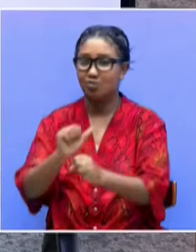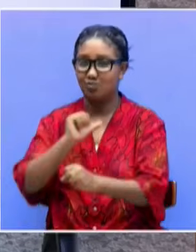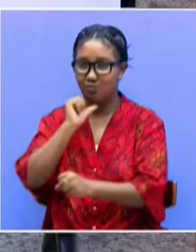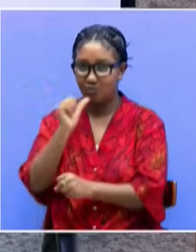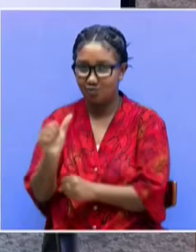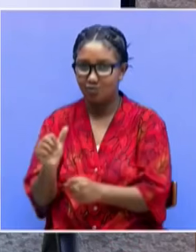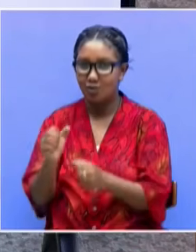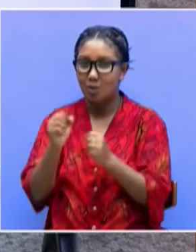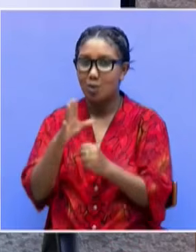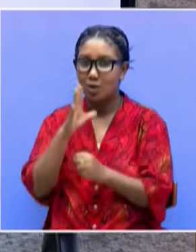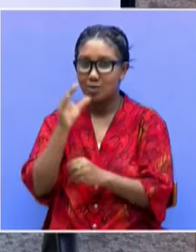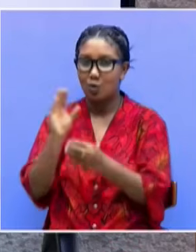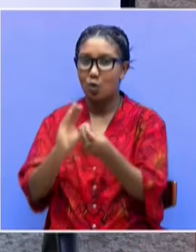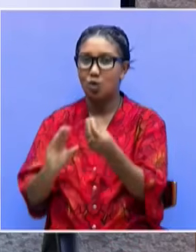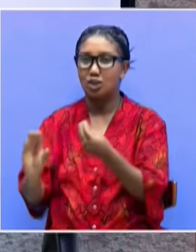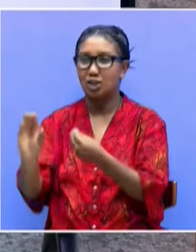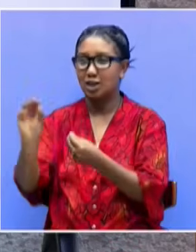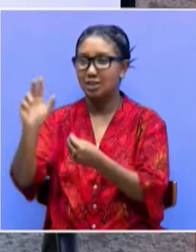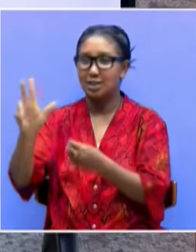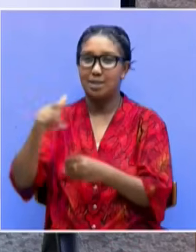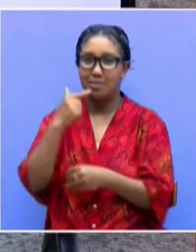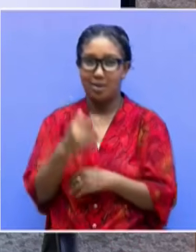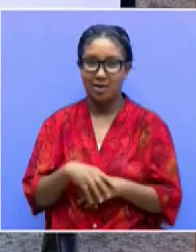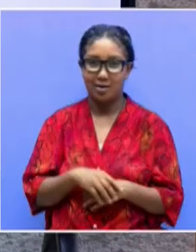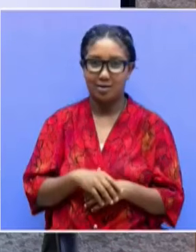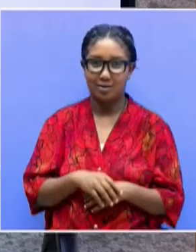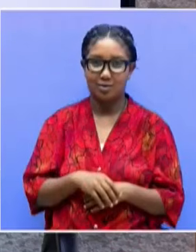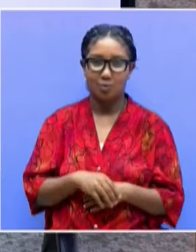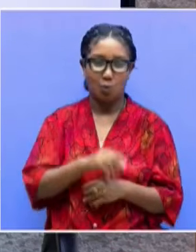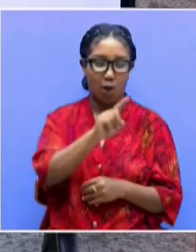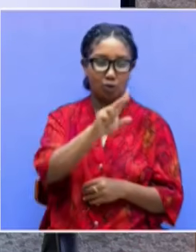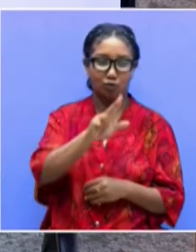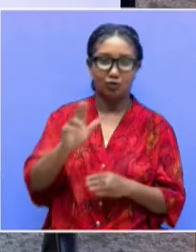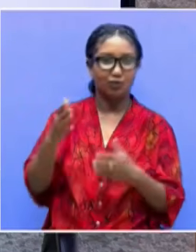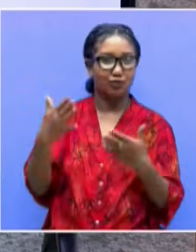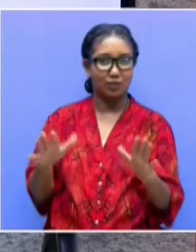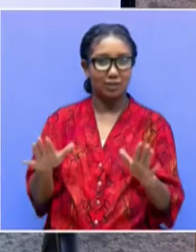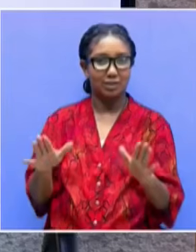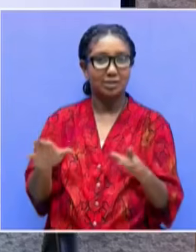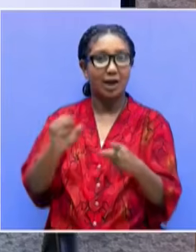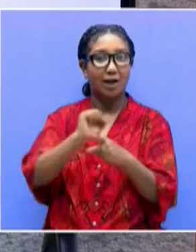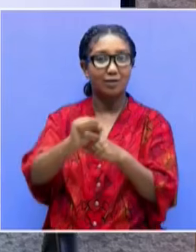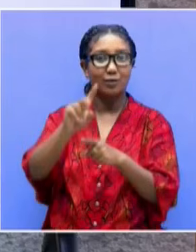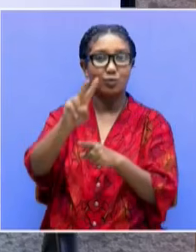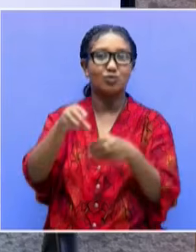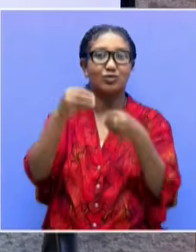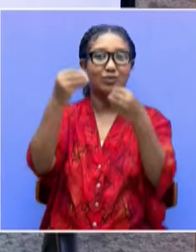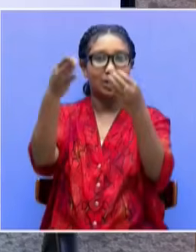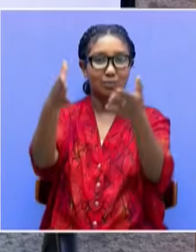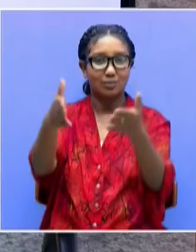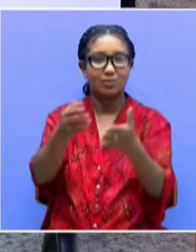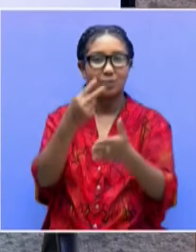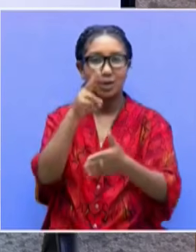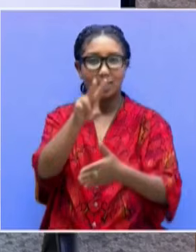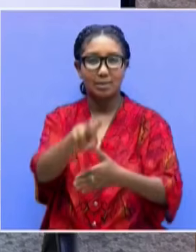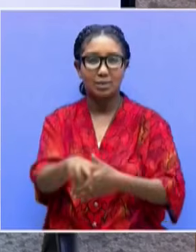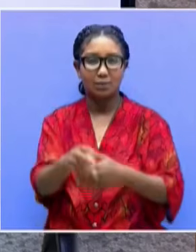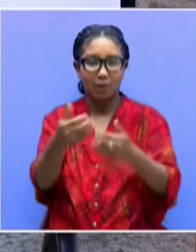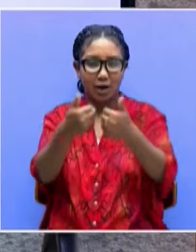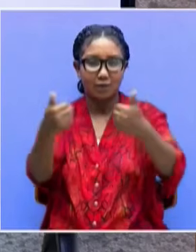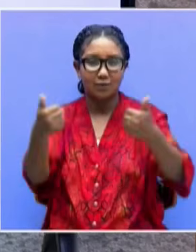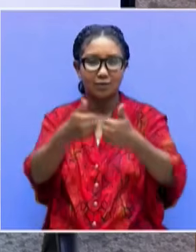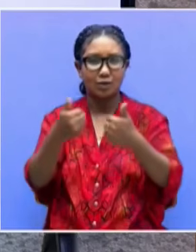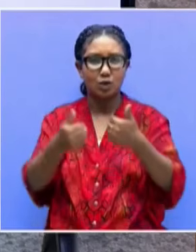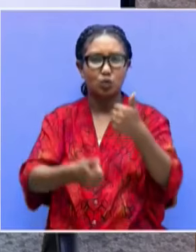one, the impossible condition. Let me give you activity 2, and then let me see if you can